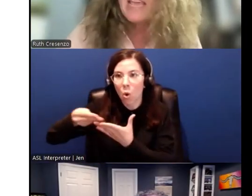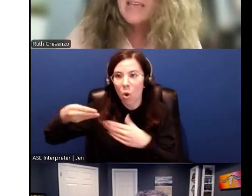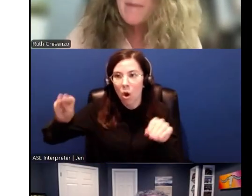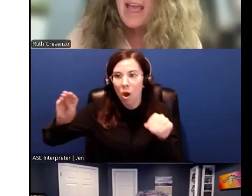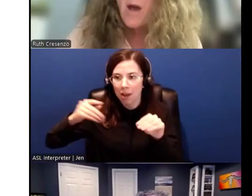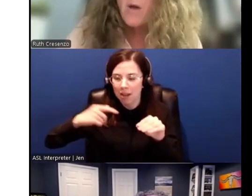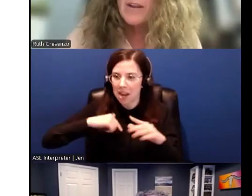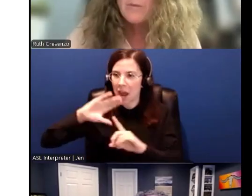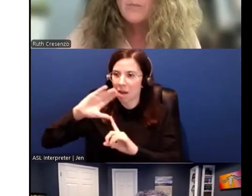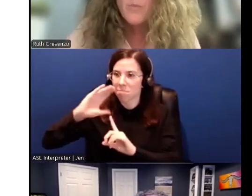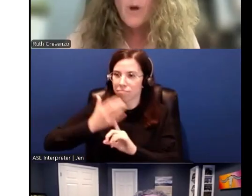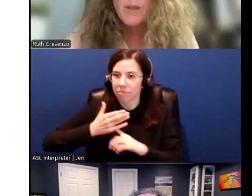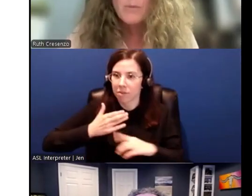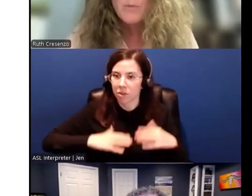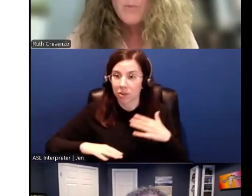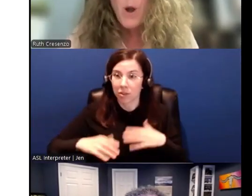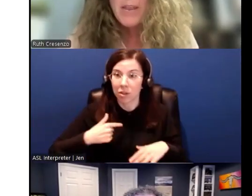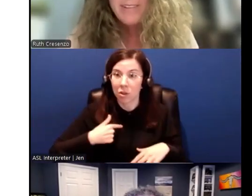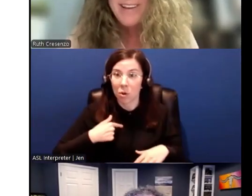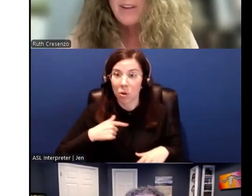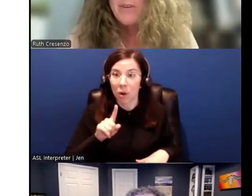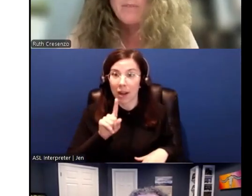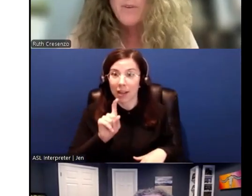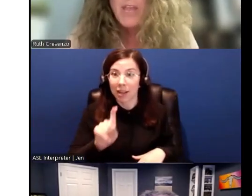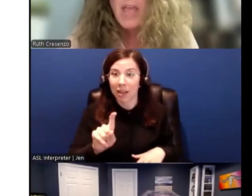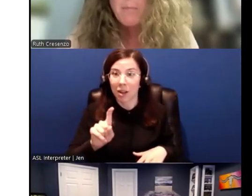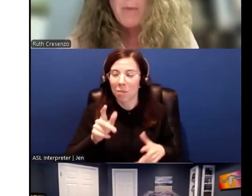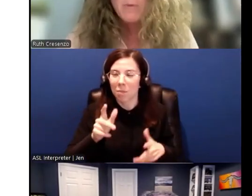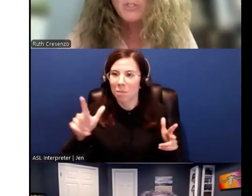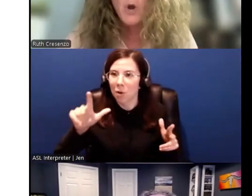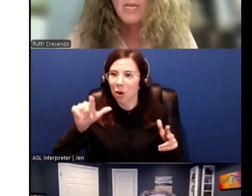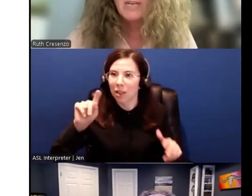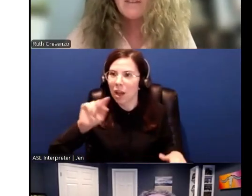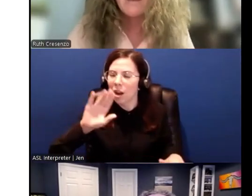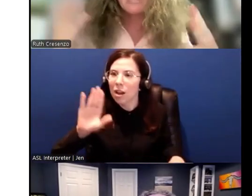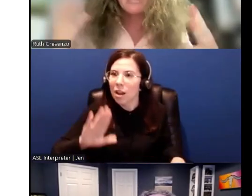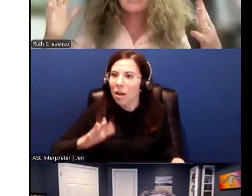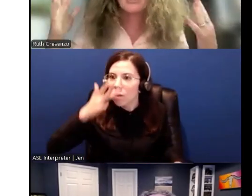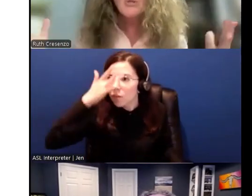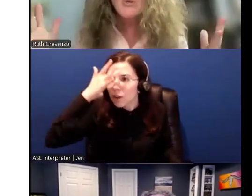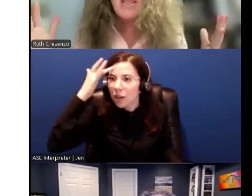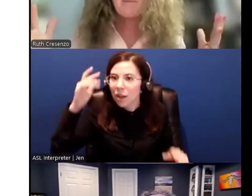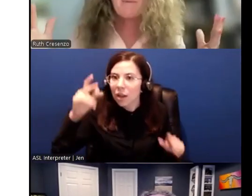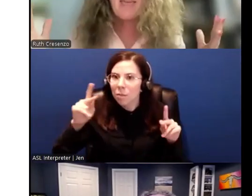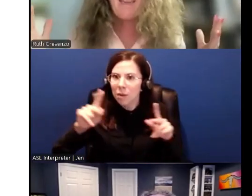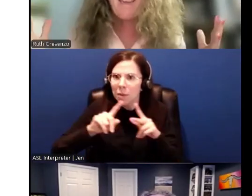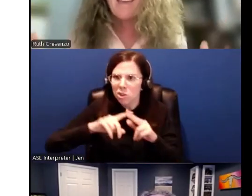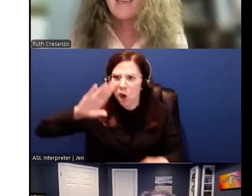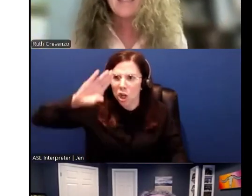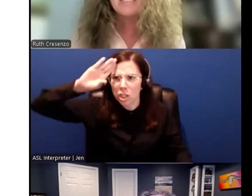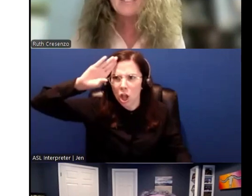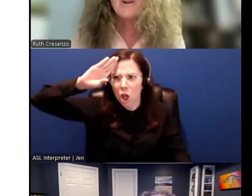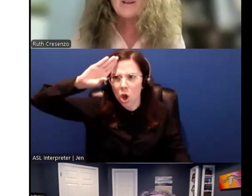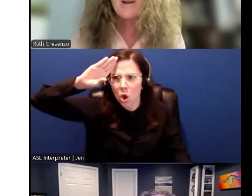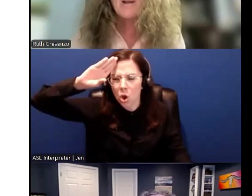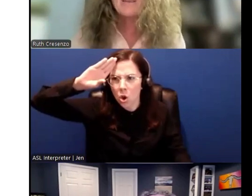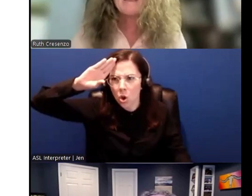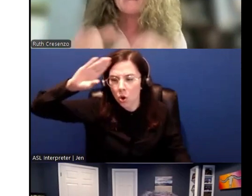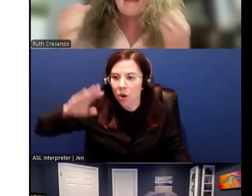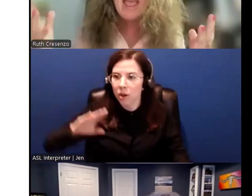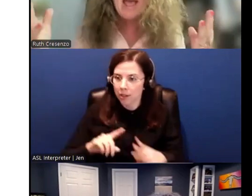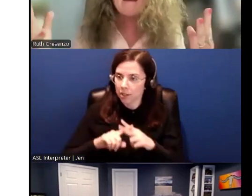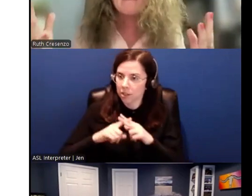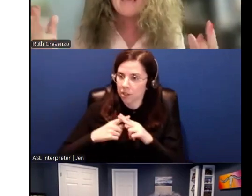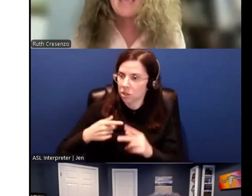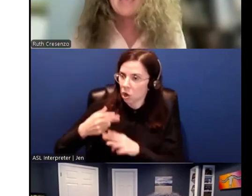When I came out and I was walking through the parking lot, I'll never forget, people started saluting me and they started calling